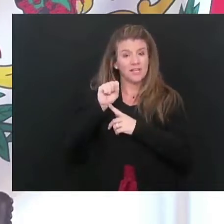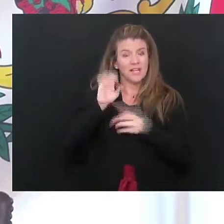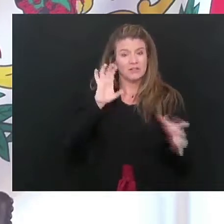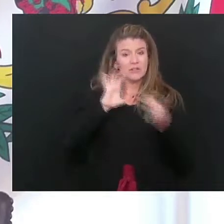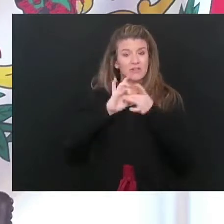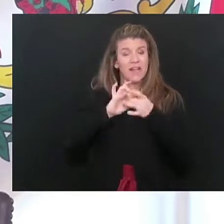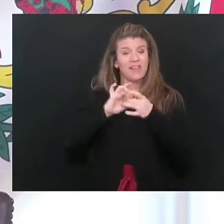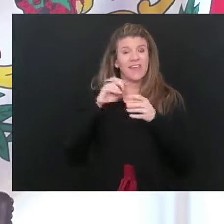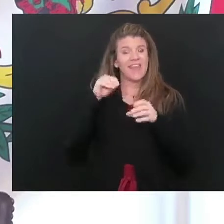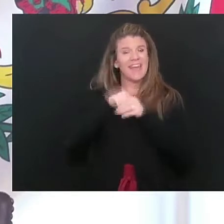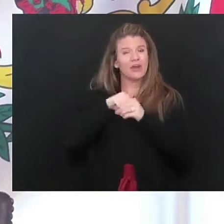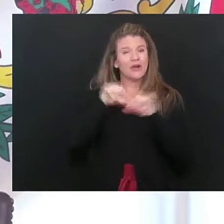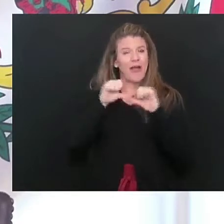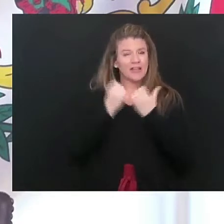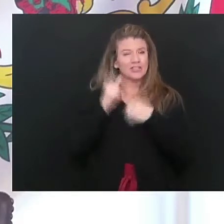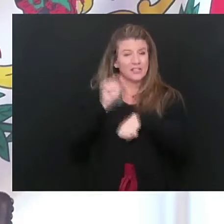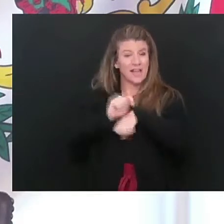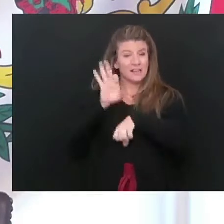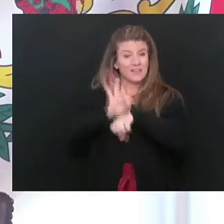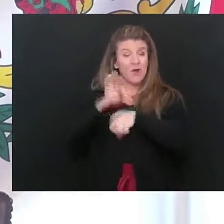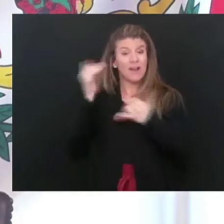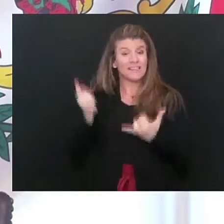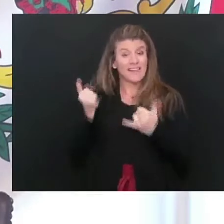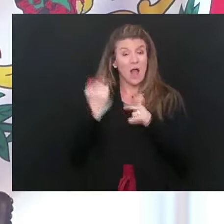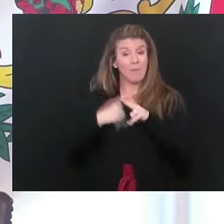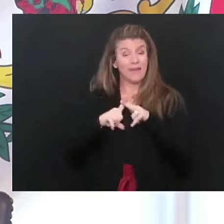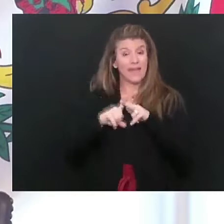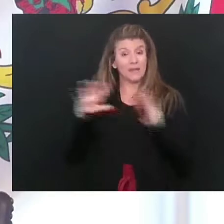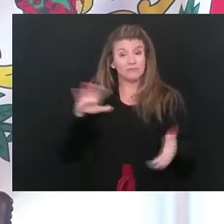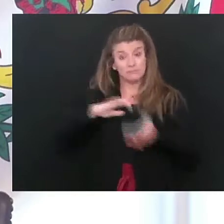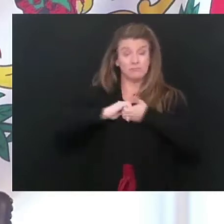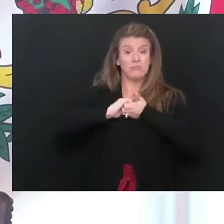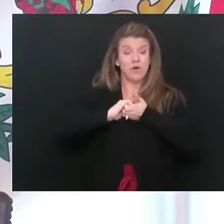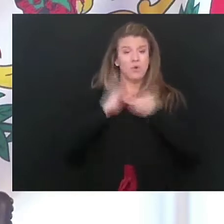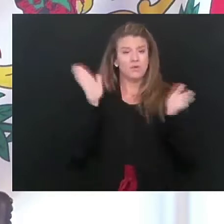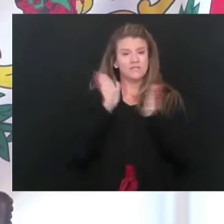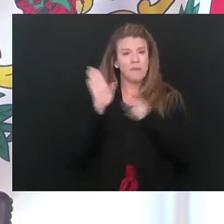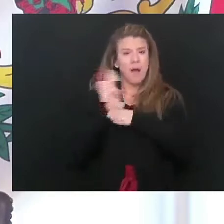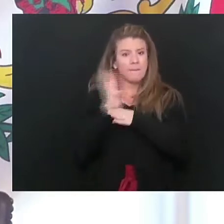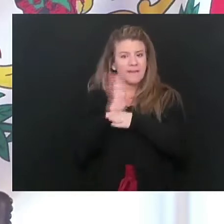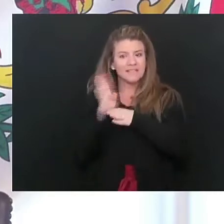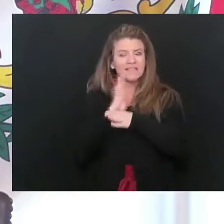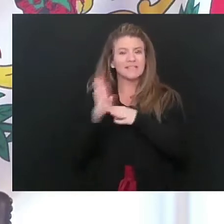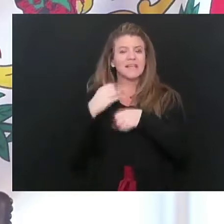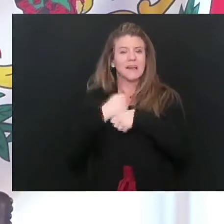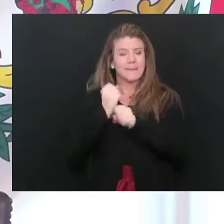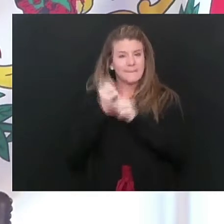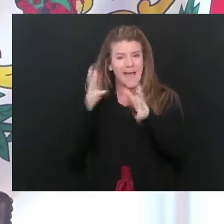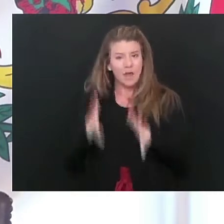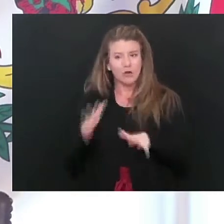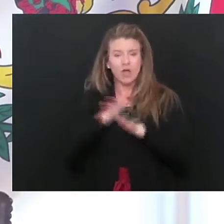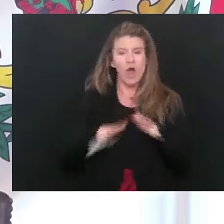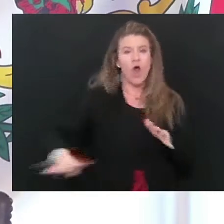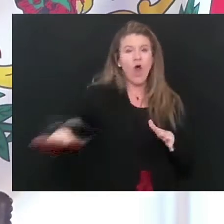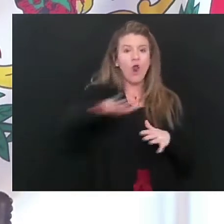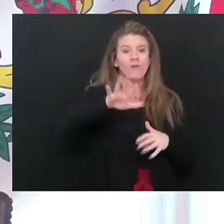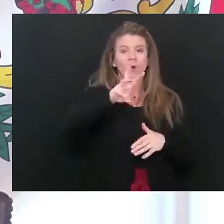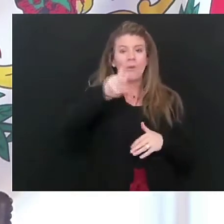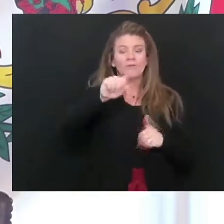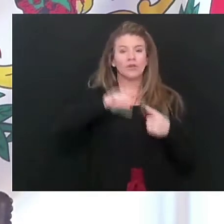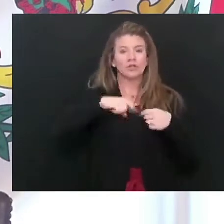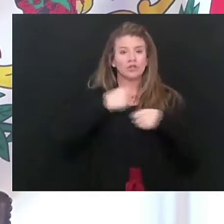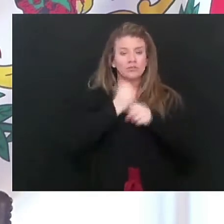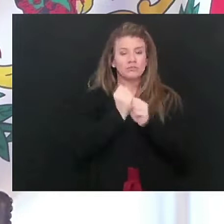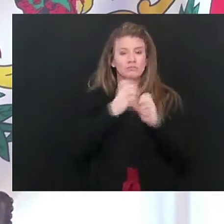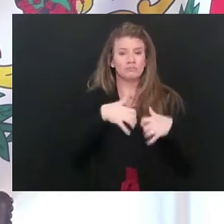beginning partnerships with manufacturers and small businesses across West Virginia to facilitate clinics at